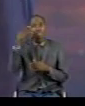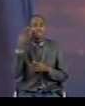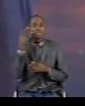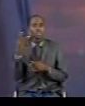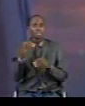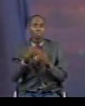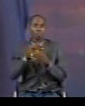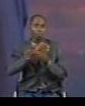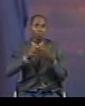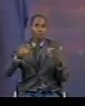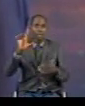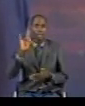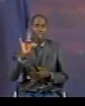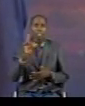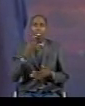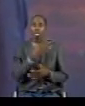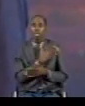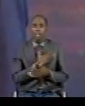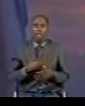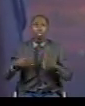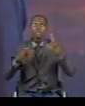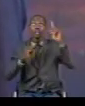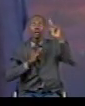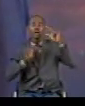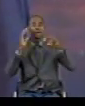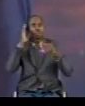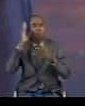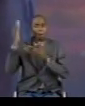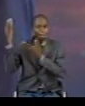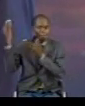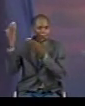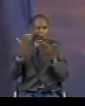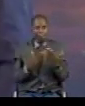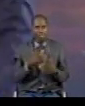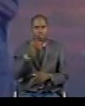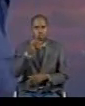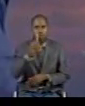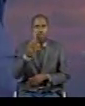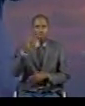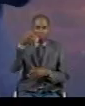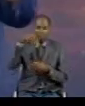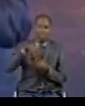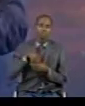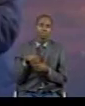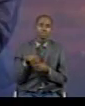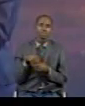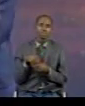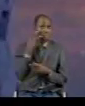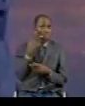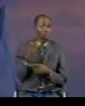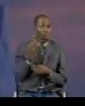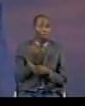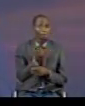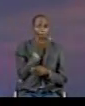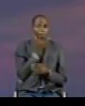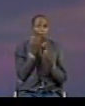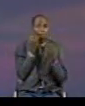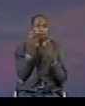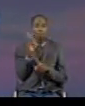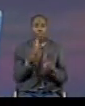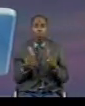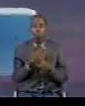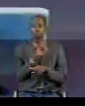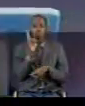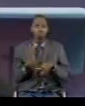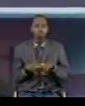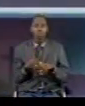I will bring you in. I will bring you in. You see the mistake many people make when they